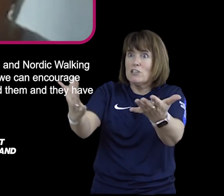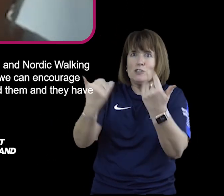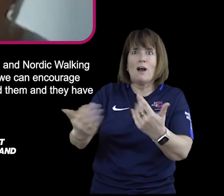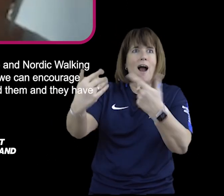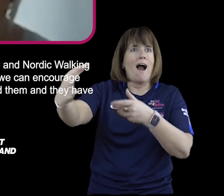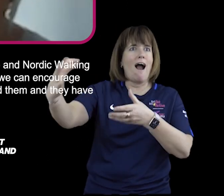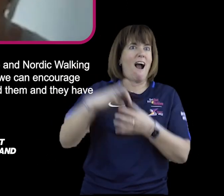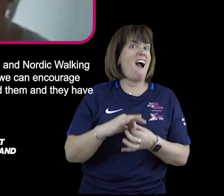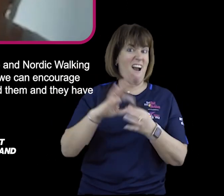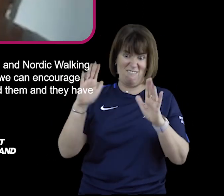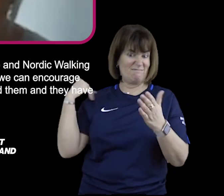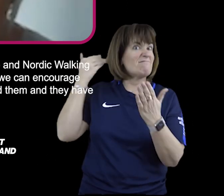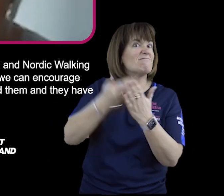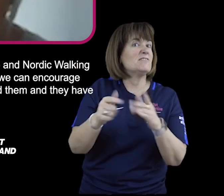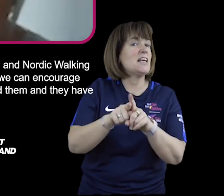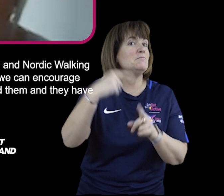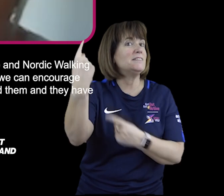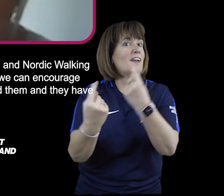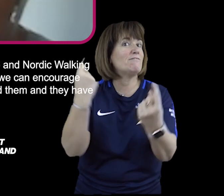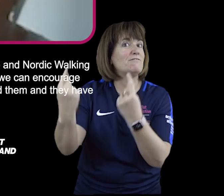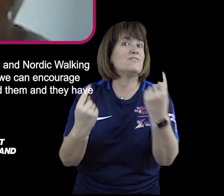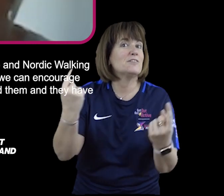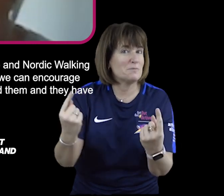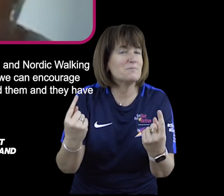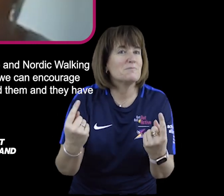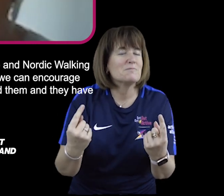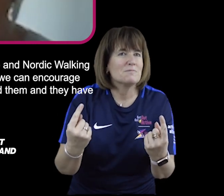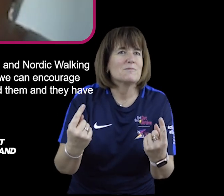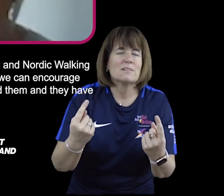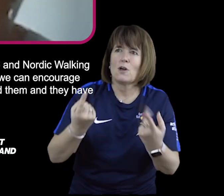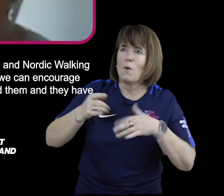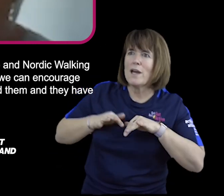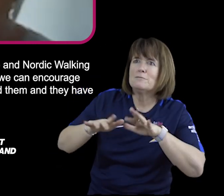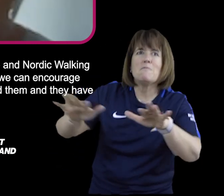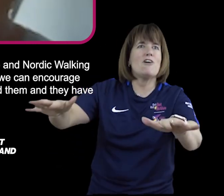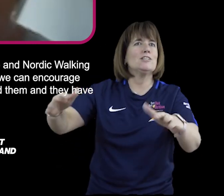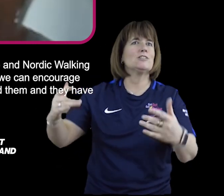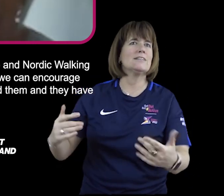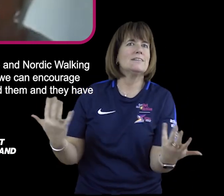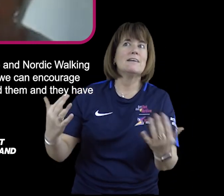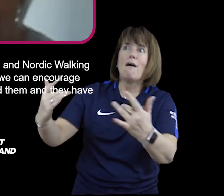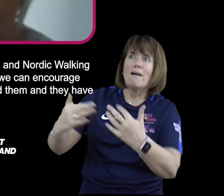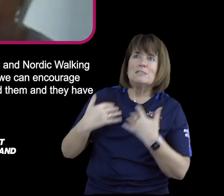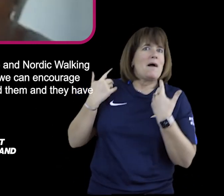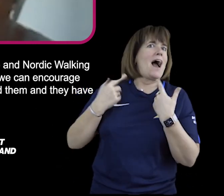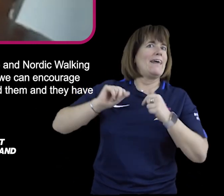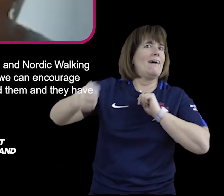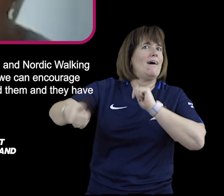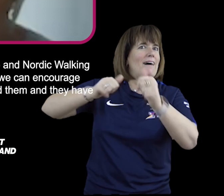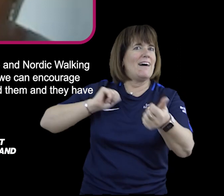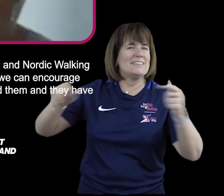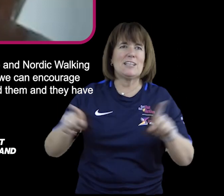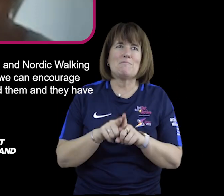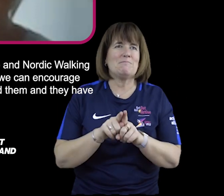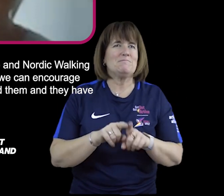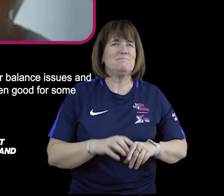you know, we can encourage other people to do it. And luckily, that's what I've had quite a few, and I have encouraged them.